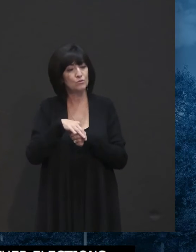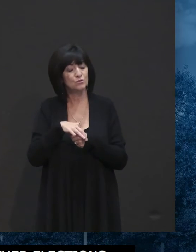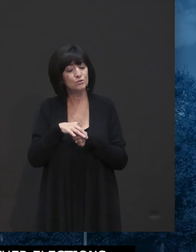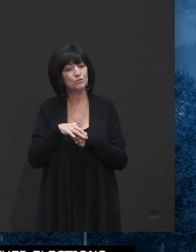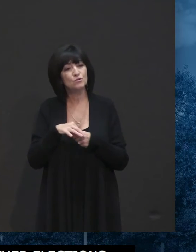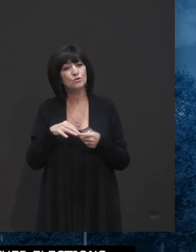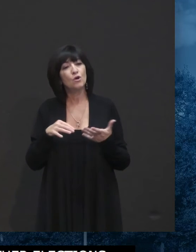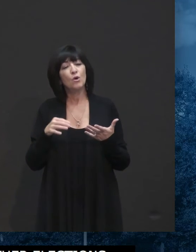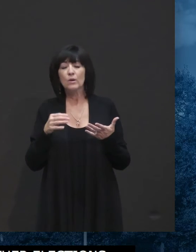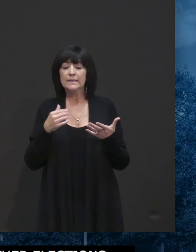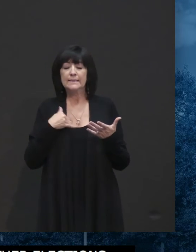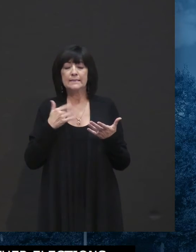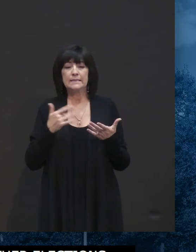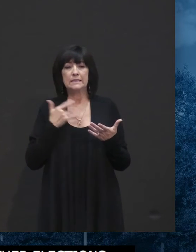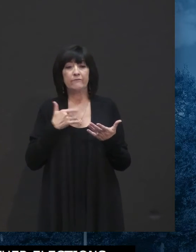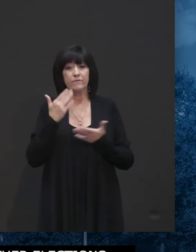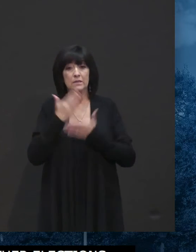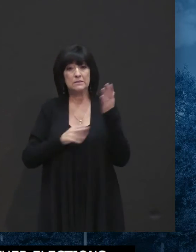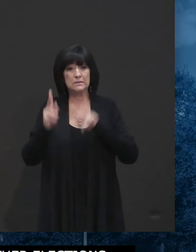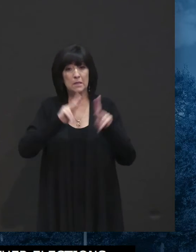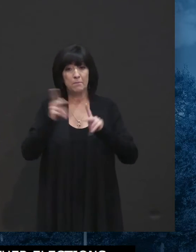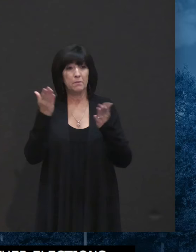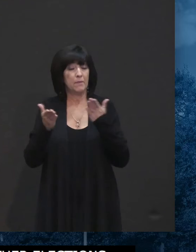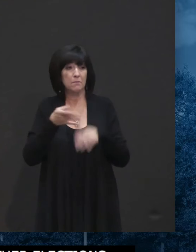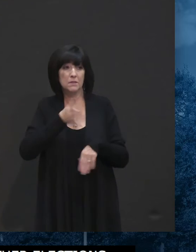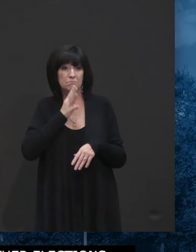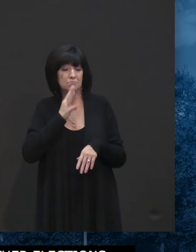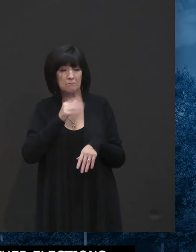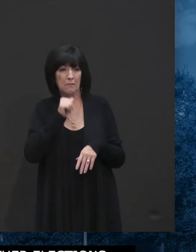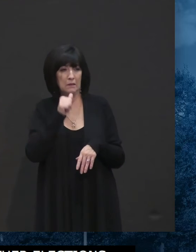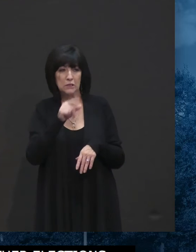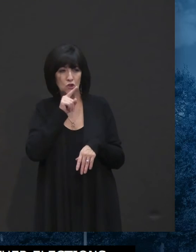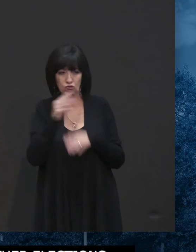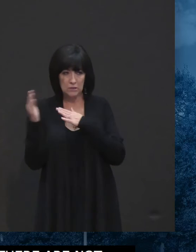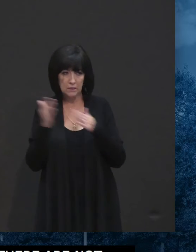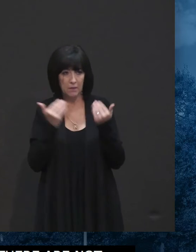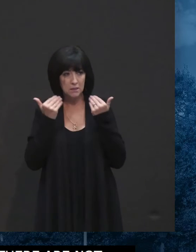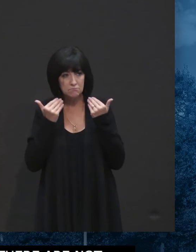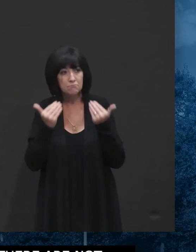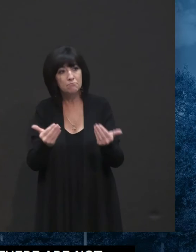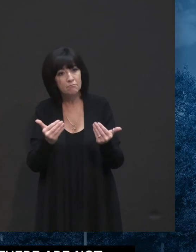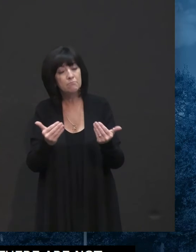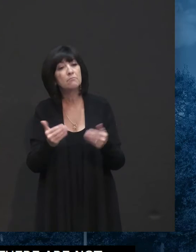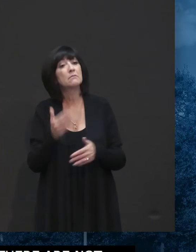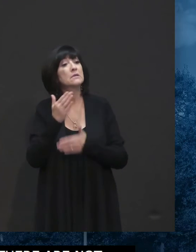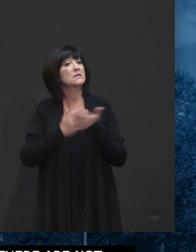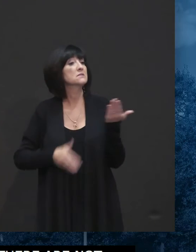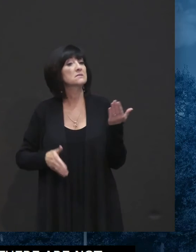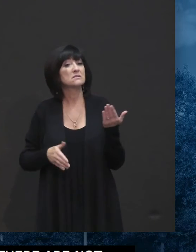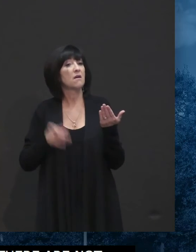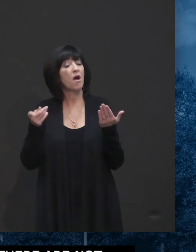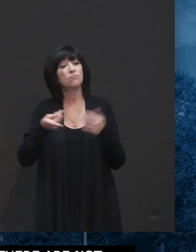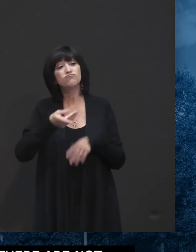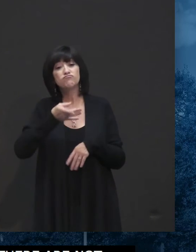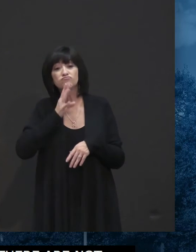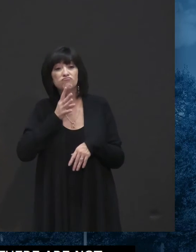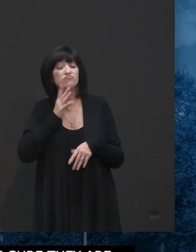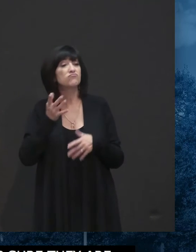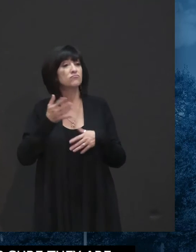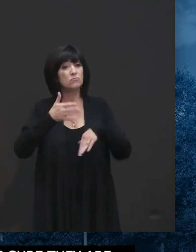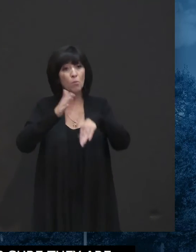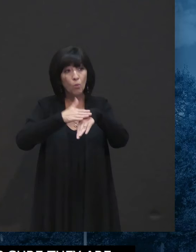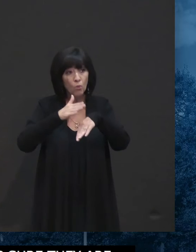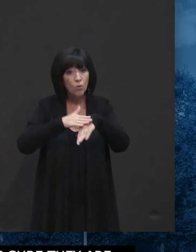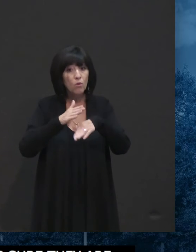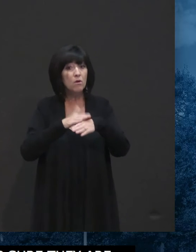through with those threats. They're also very conscious of not being really out in front